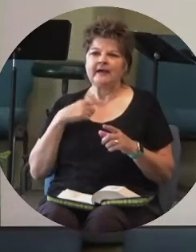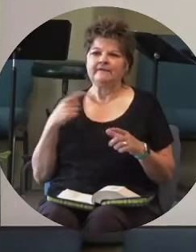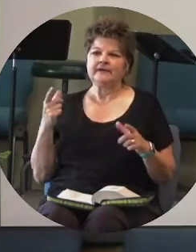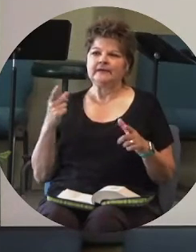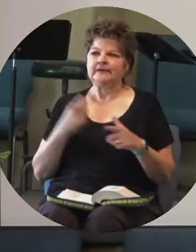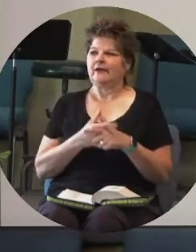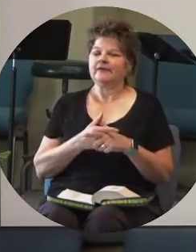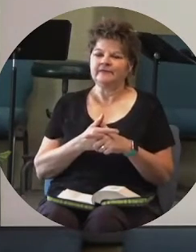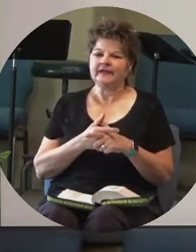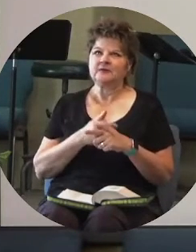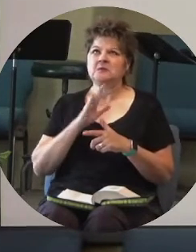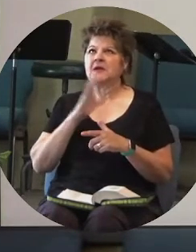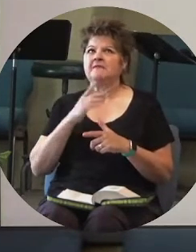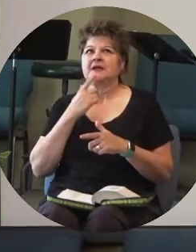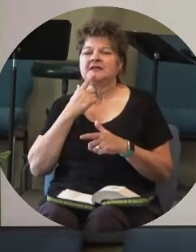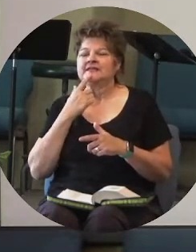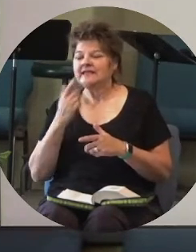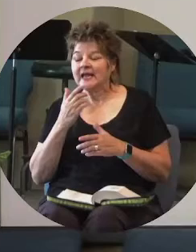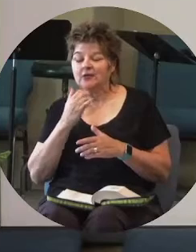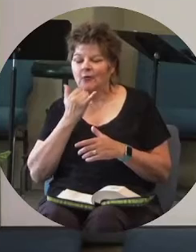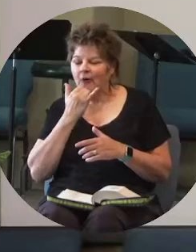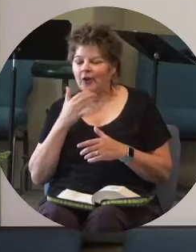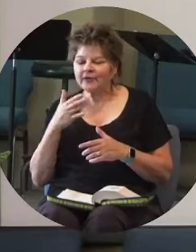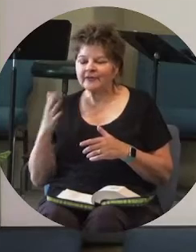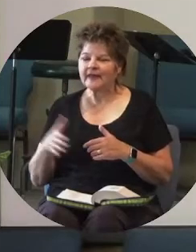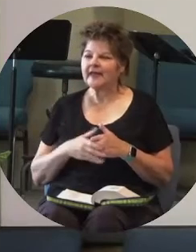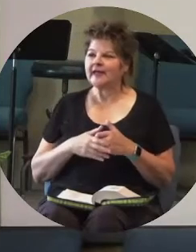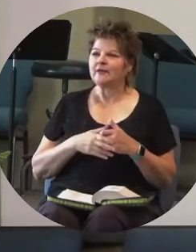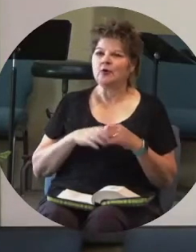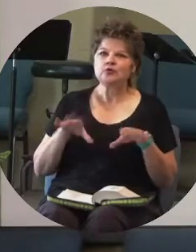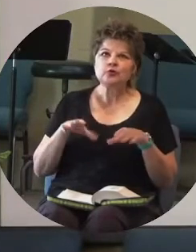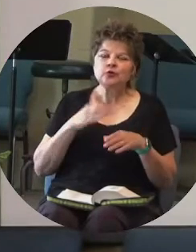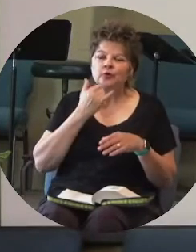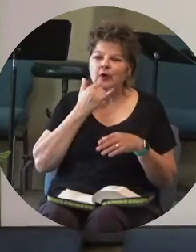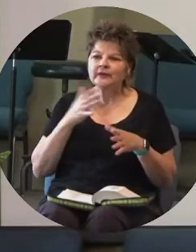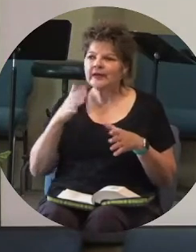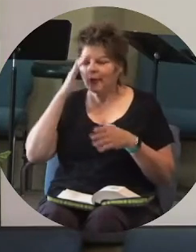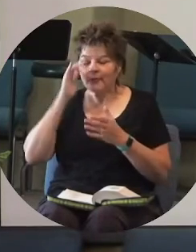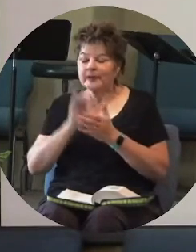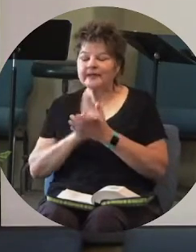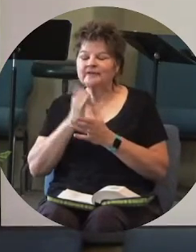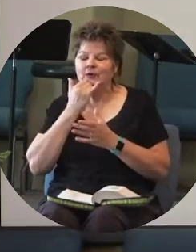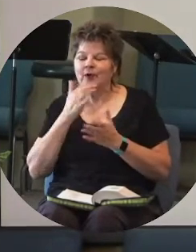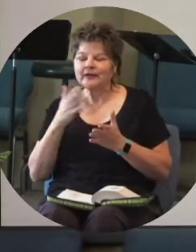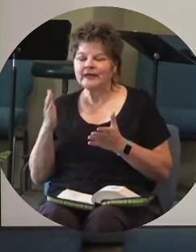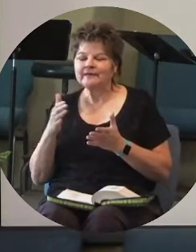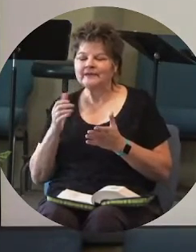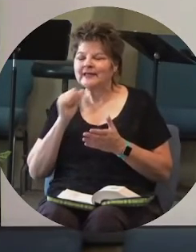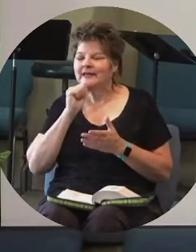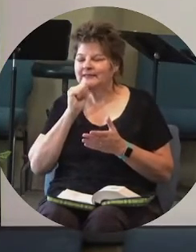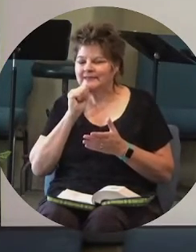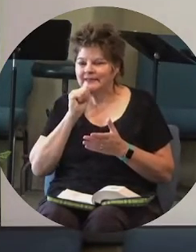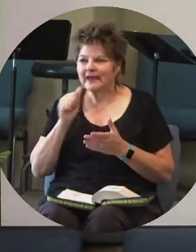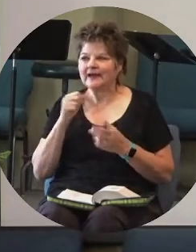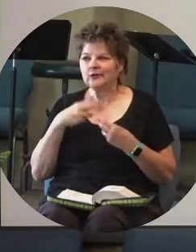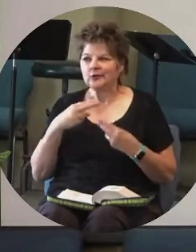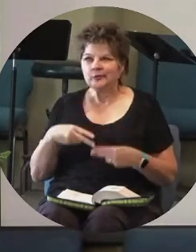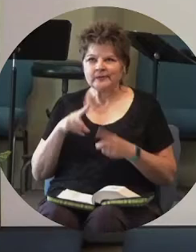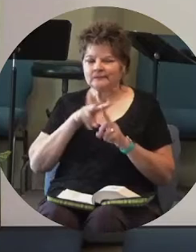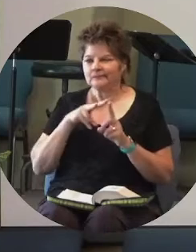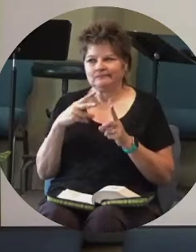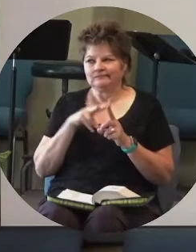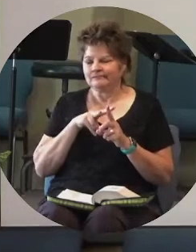wrong thing, think the wrong thing, or believe the wrong thing. But that's not humanity. And see, God